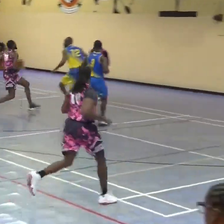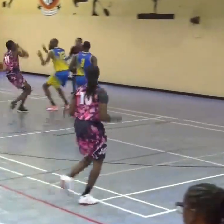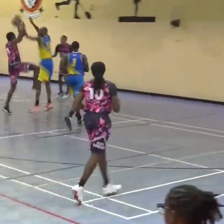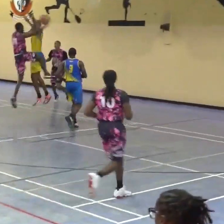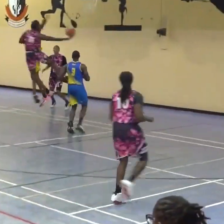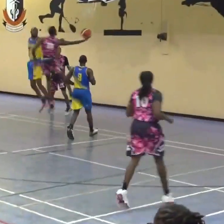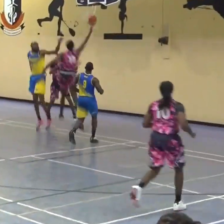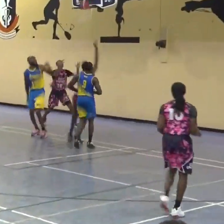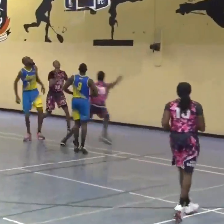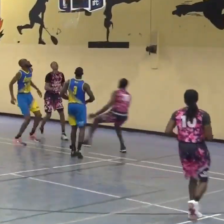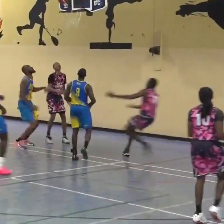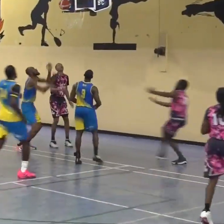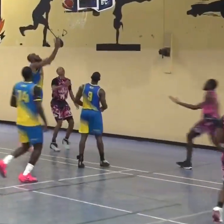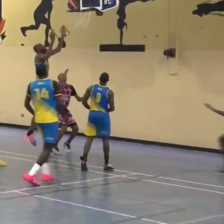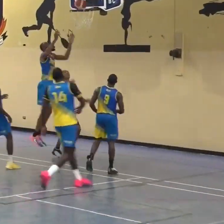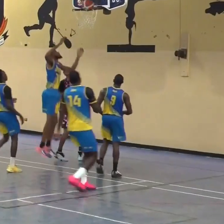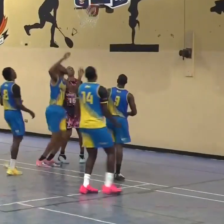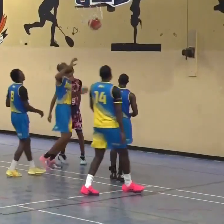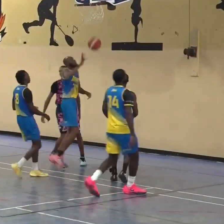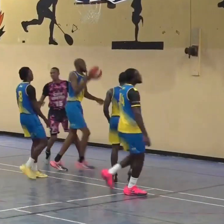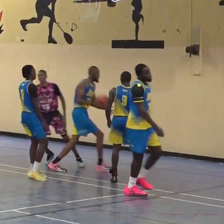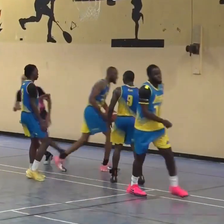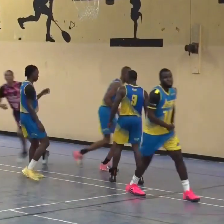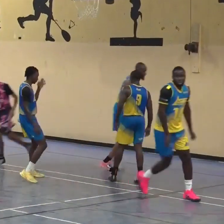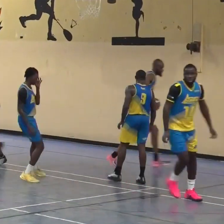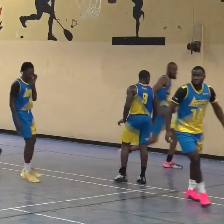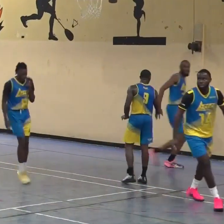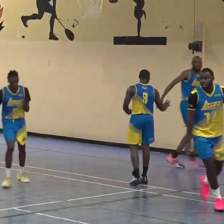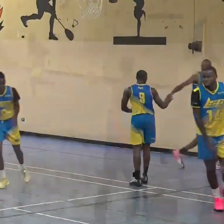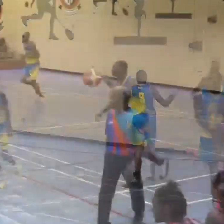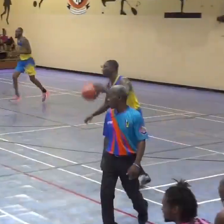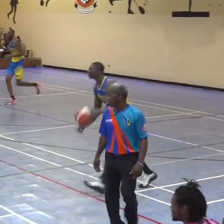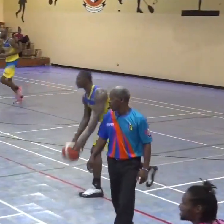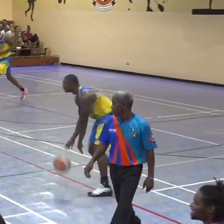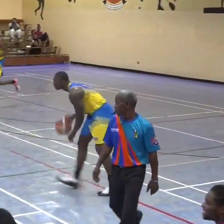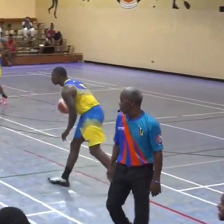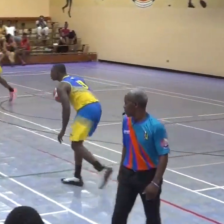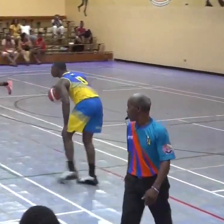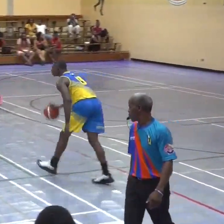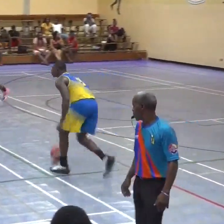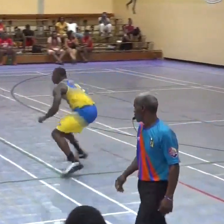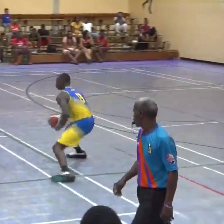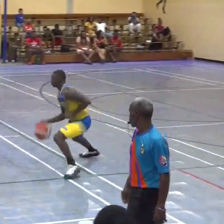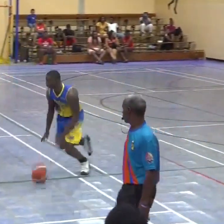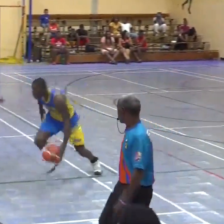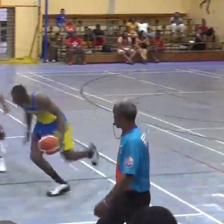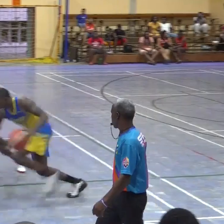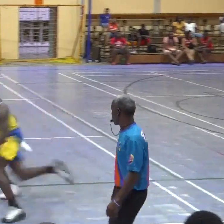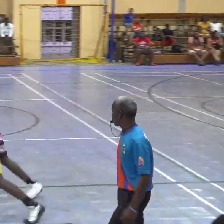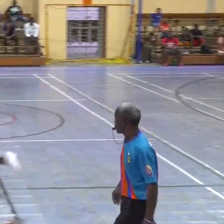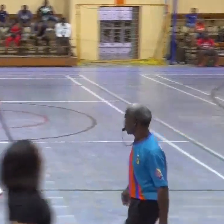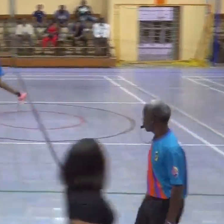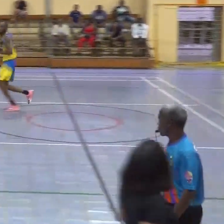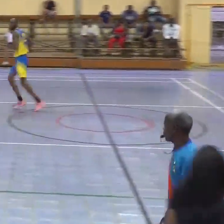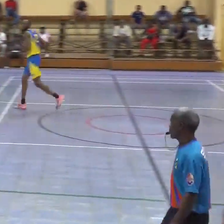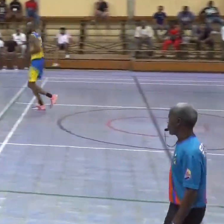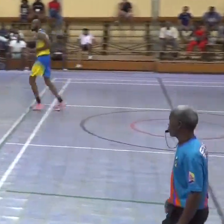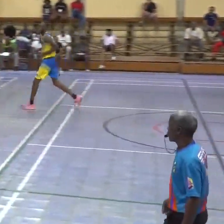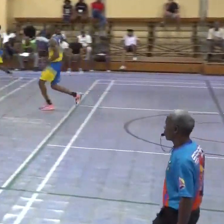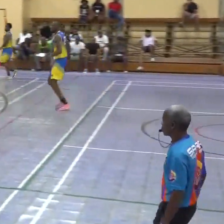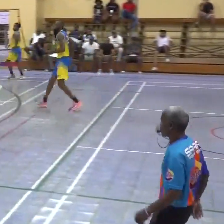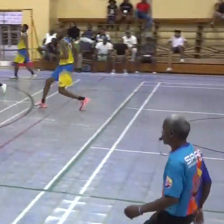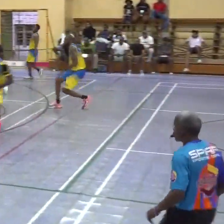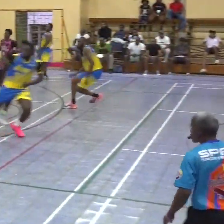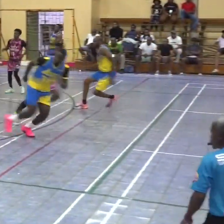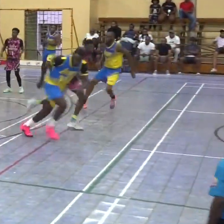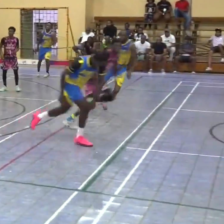defense, dancing through the D, and delivers the goods. 2 more. Lakers were really having a tough game, as for the most part, they were